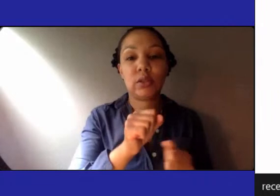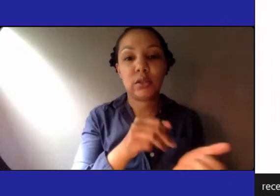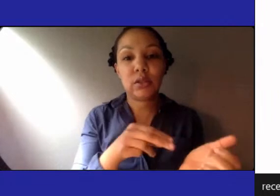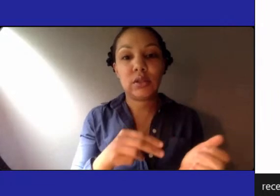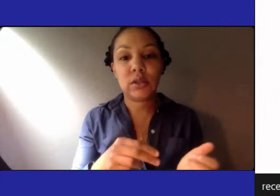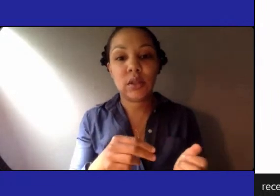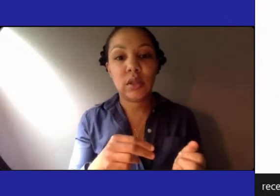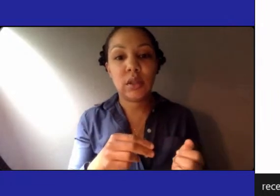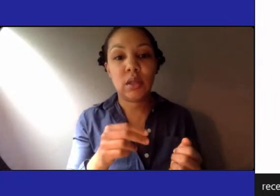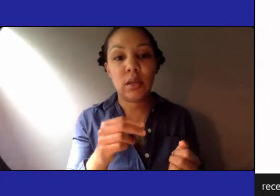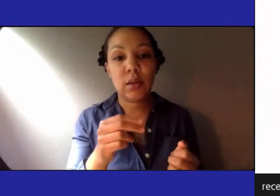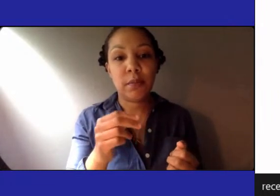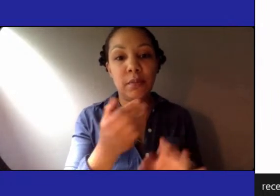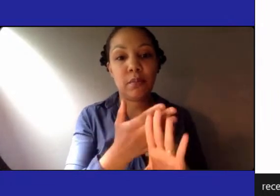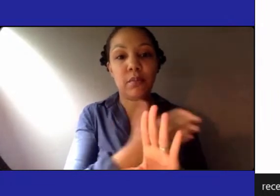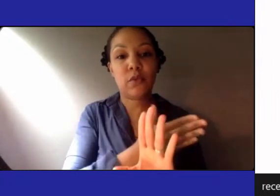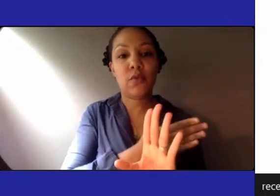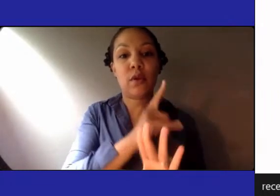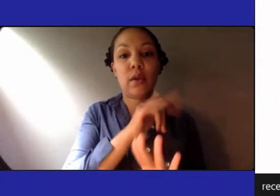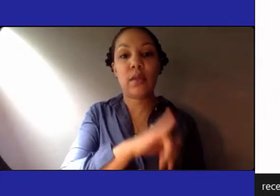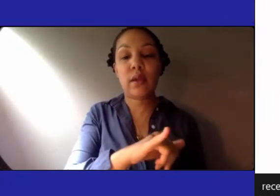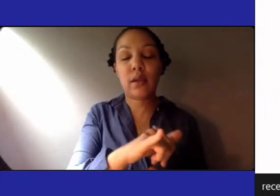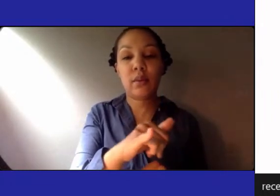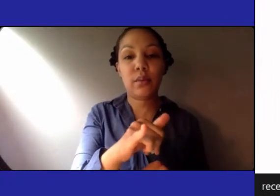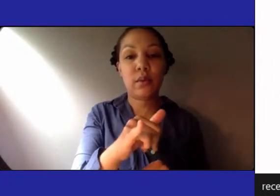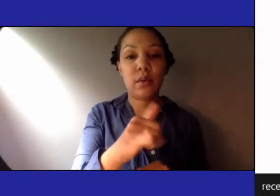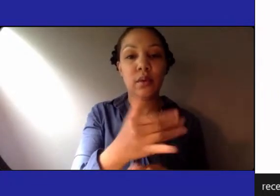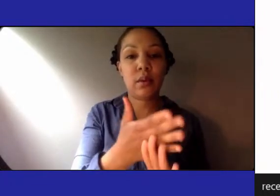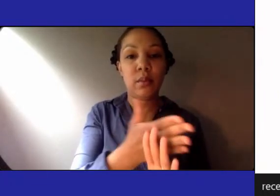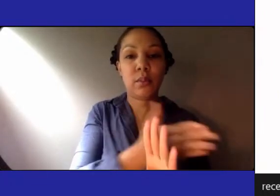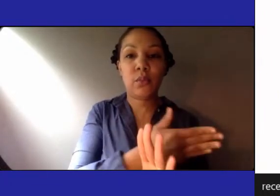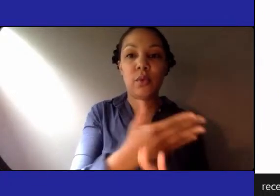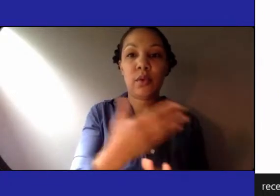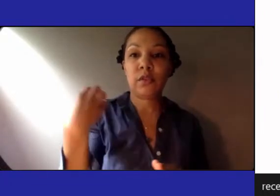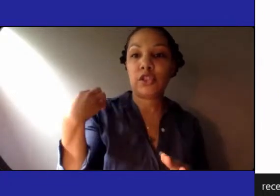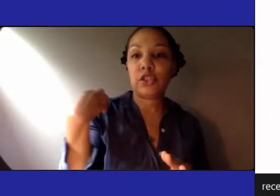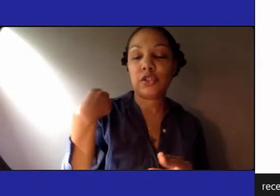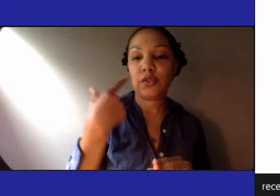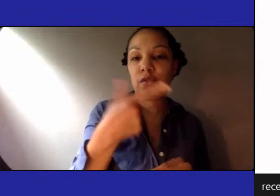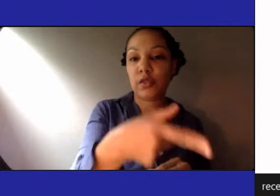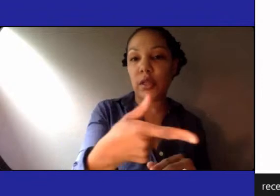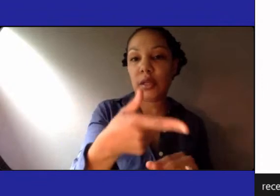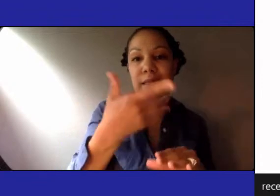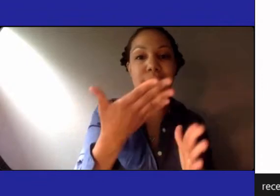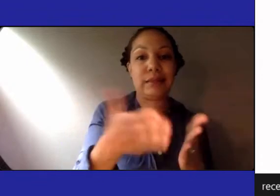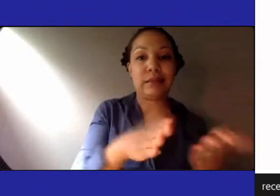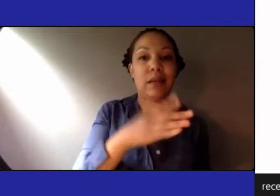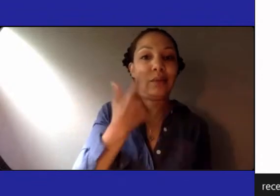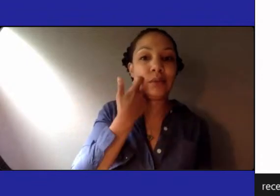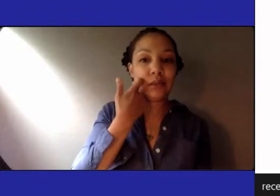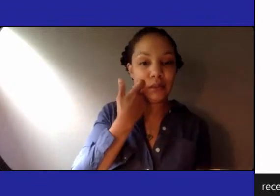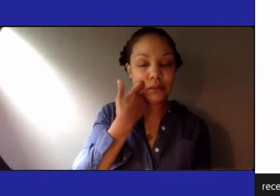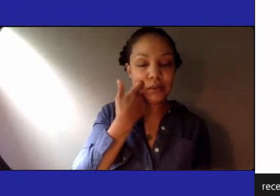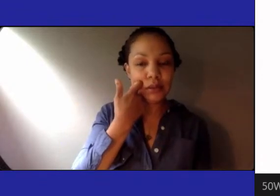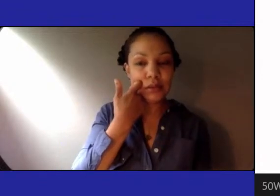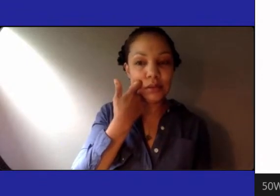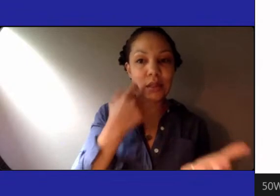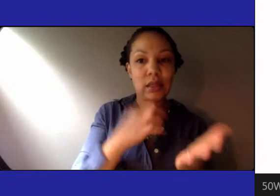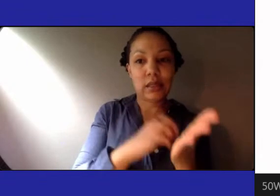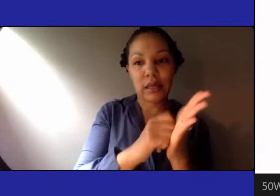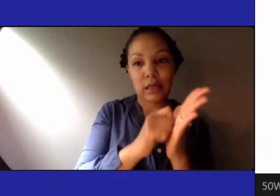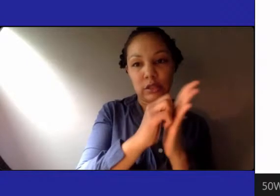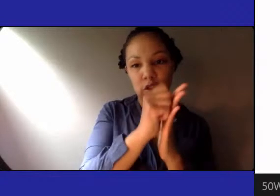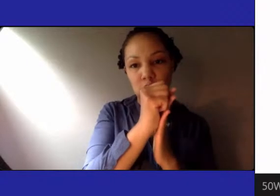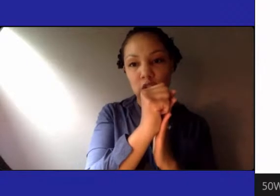their previous chief of neurology passed away, unfortunately, to pancreatic cancer.